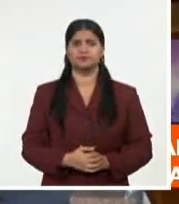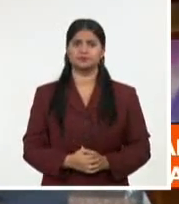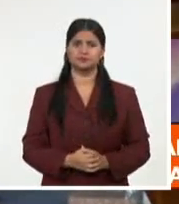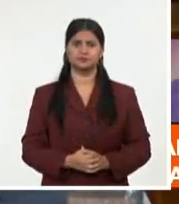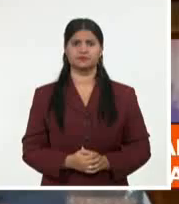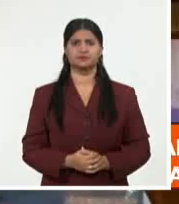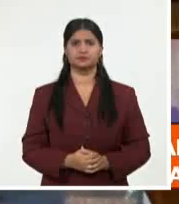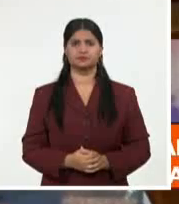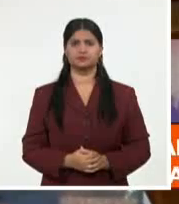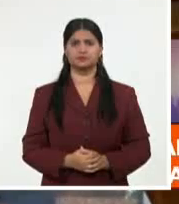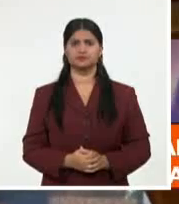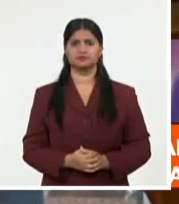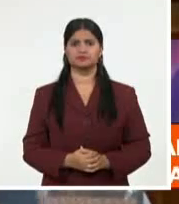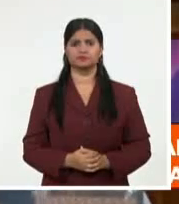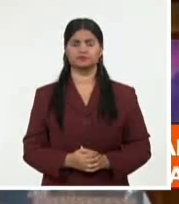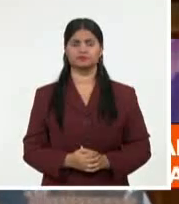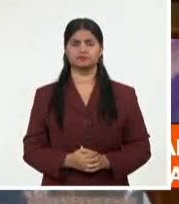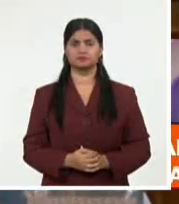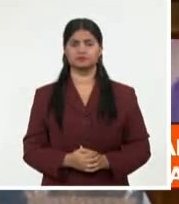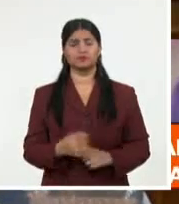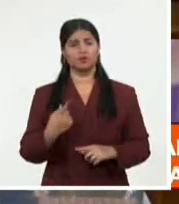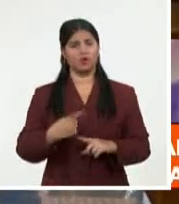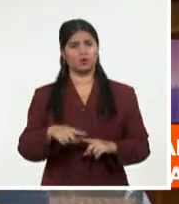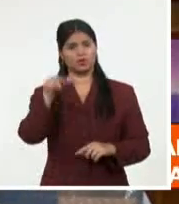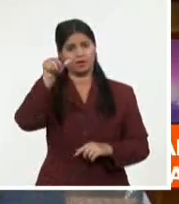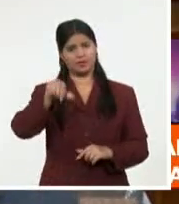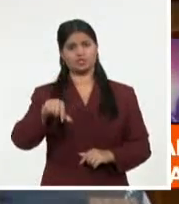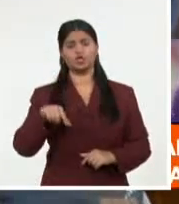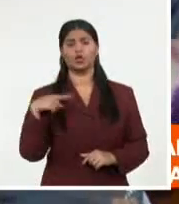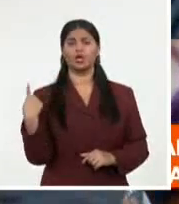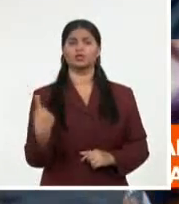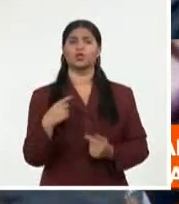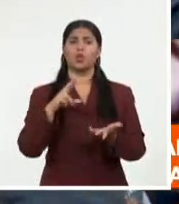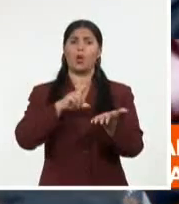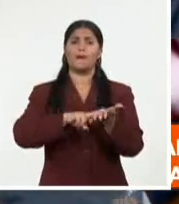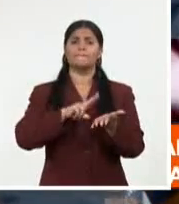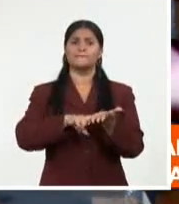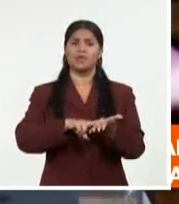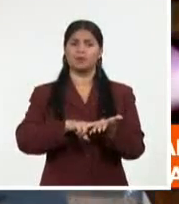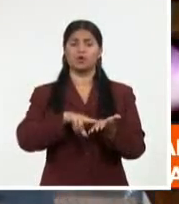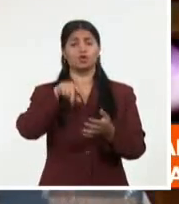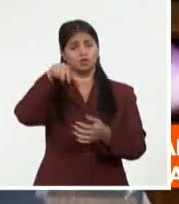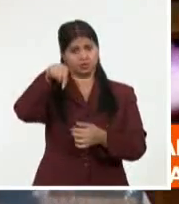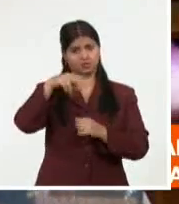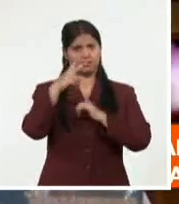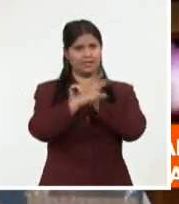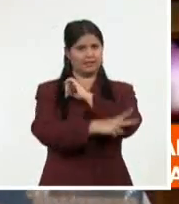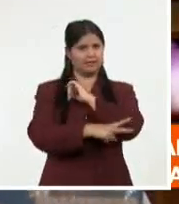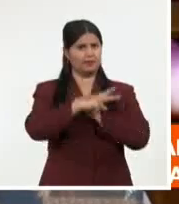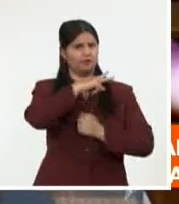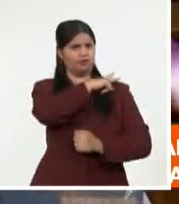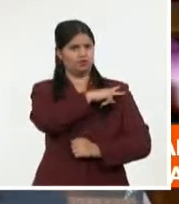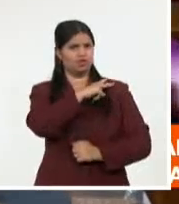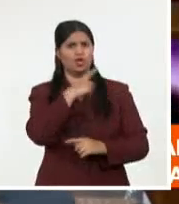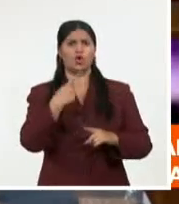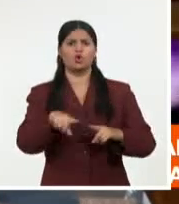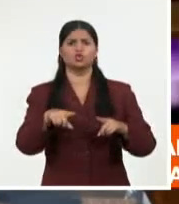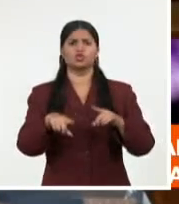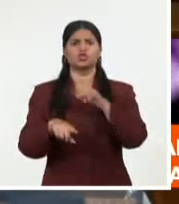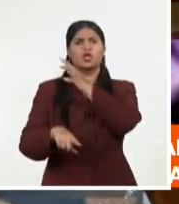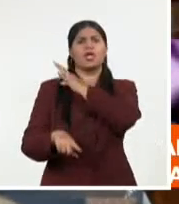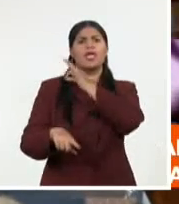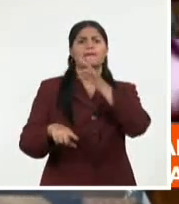Leader of the Opposition. Honorables miembros del Parlamento. Honorable Members of Parliament. Distinguidos invitados.